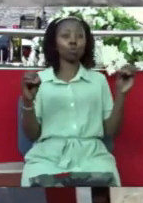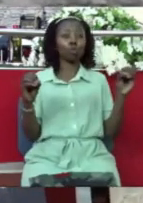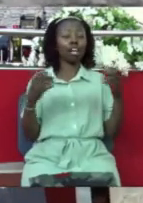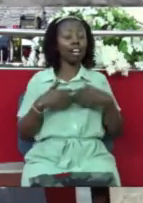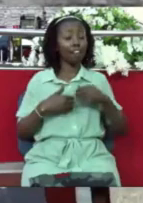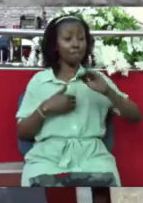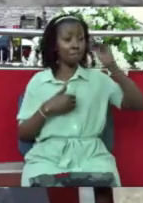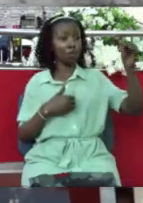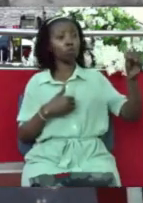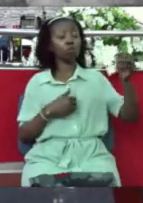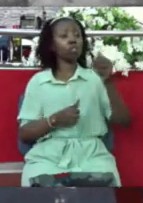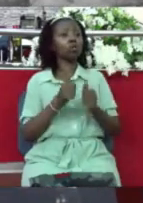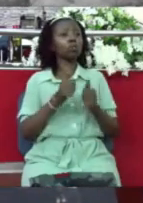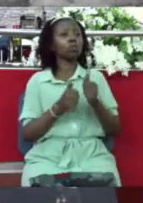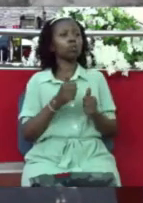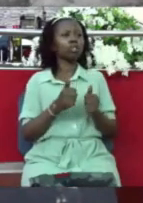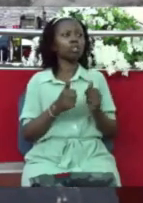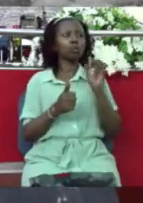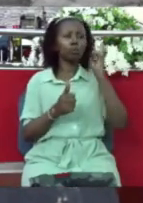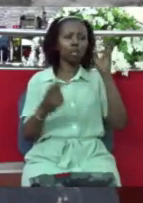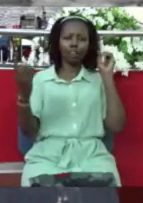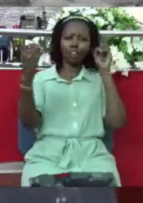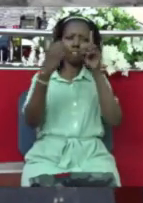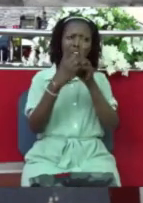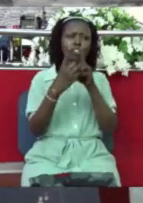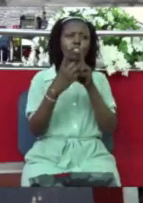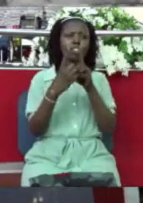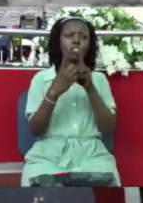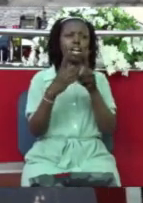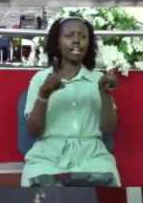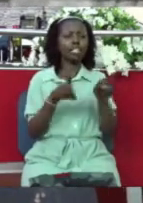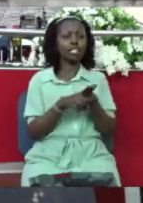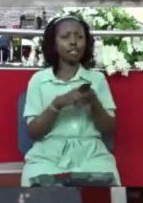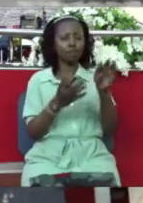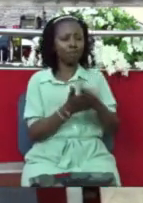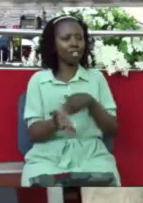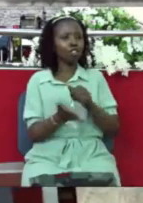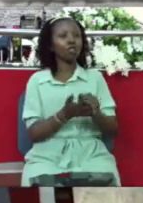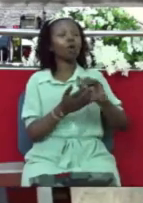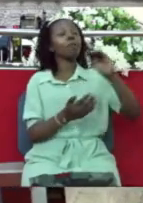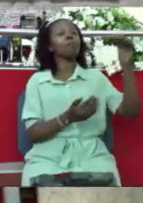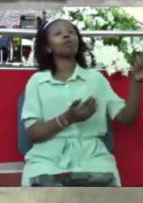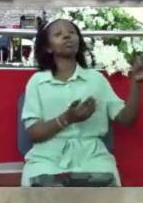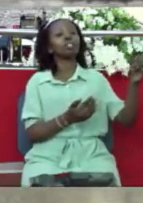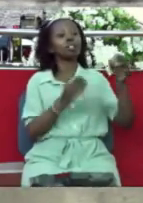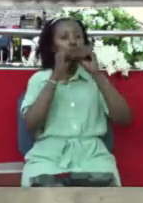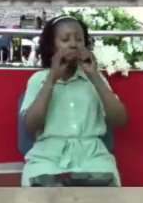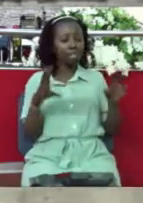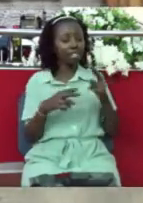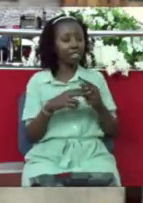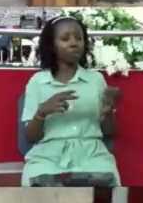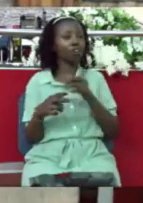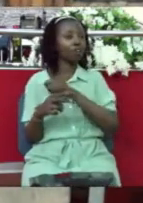mountains that you will address, and it will go and throw itself into a sea. Blessed be the name of the